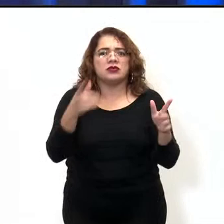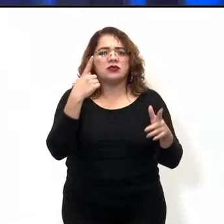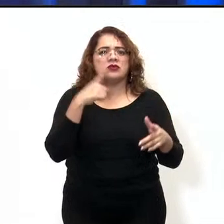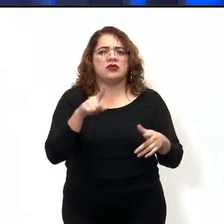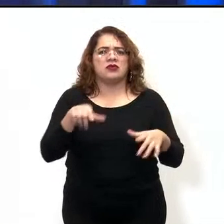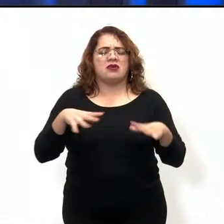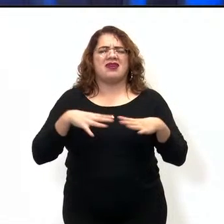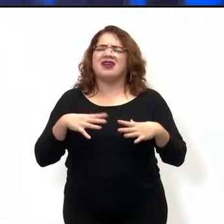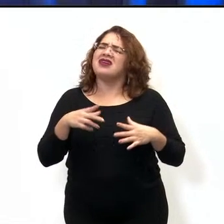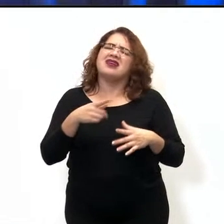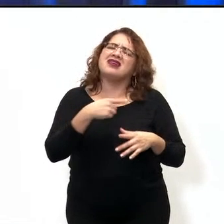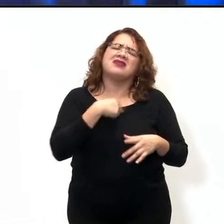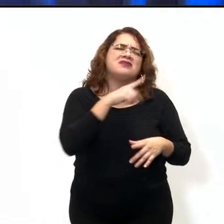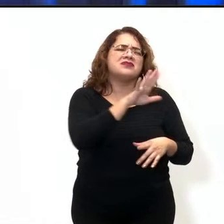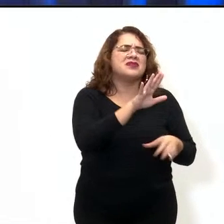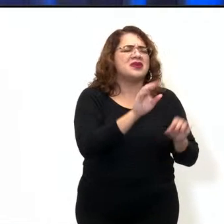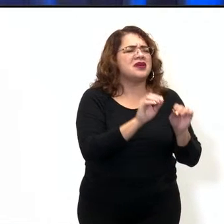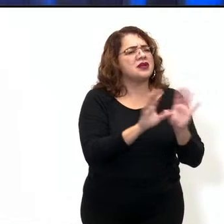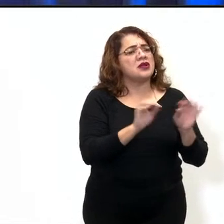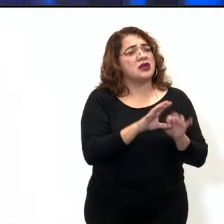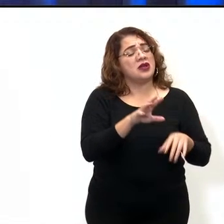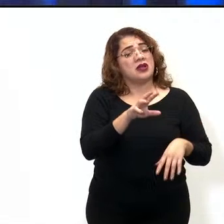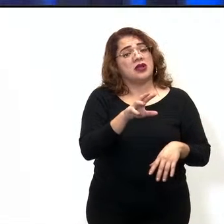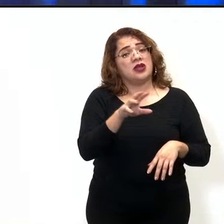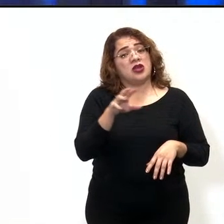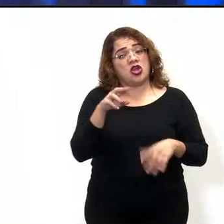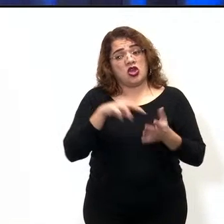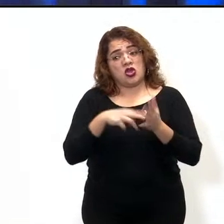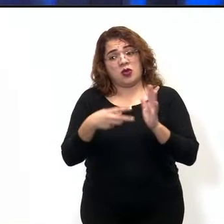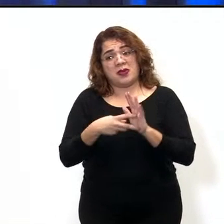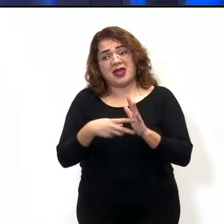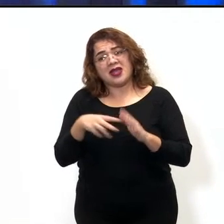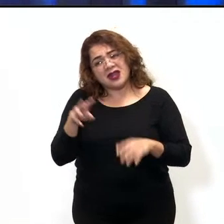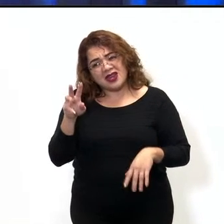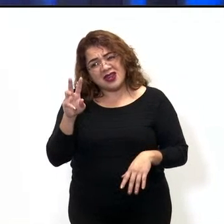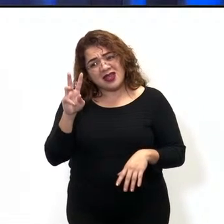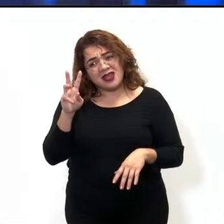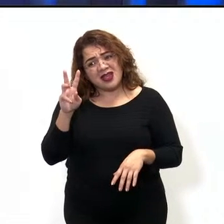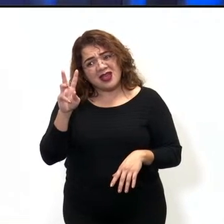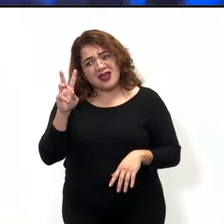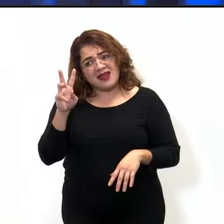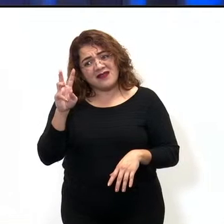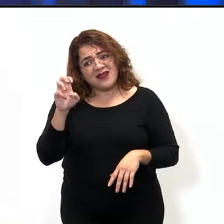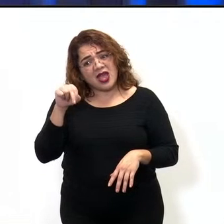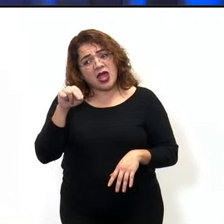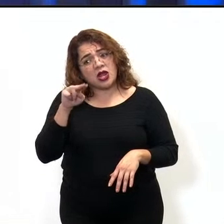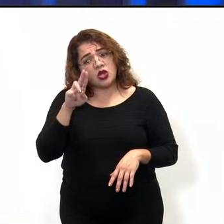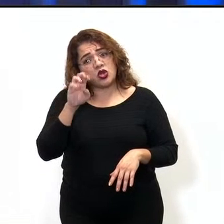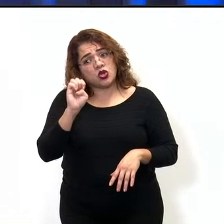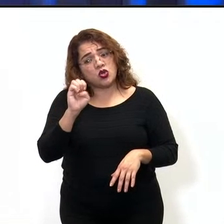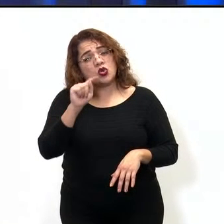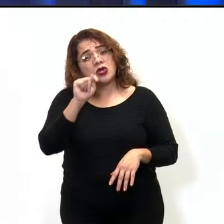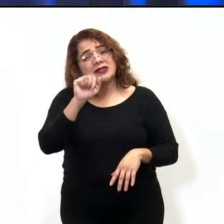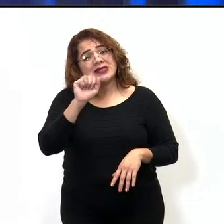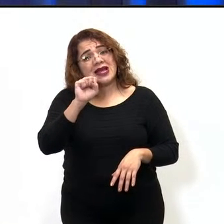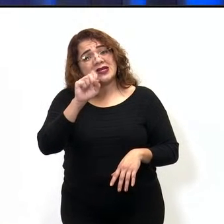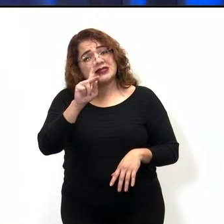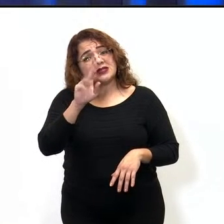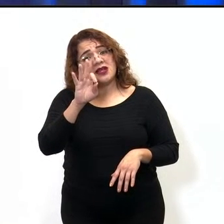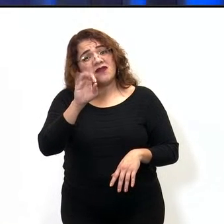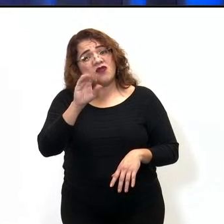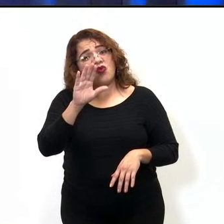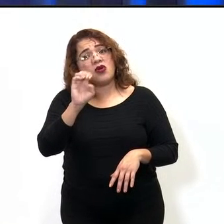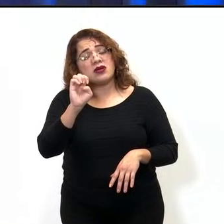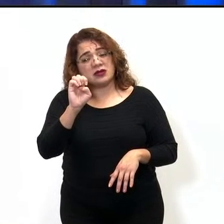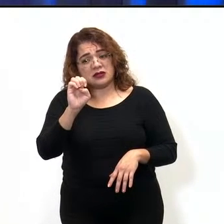So we'll continue to be working with our venue task force and others, doing everything that we can. It's very difficult to enforce